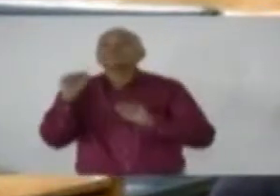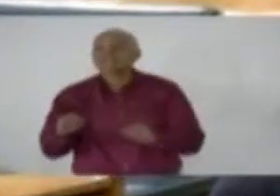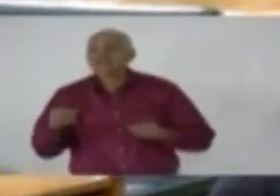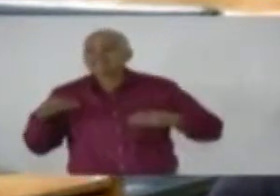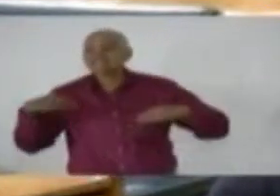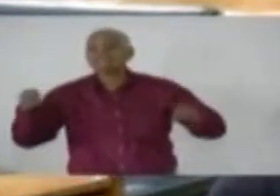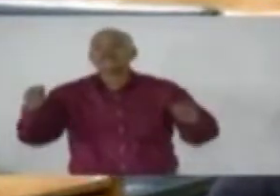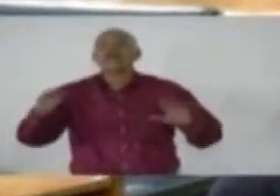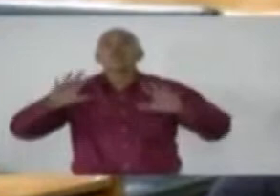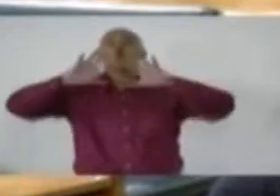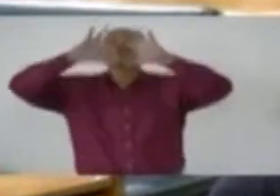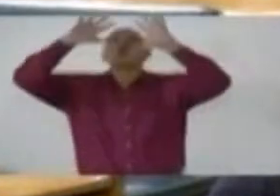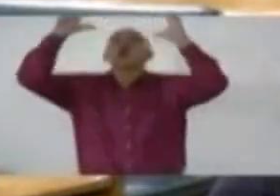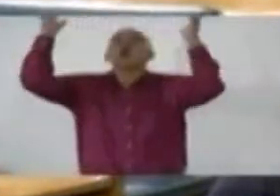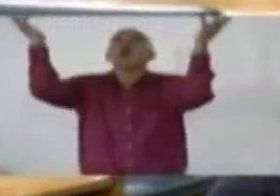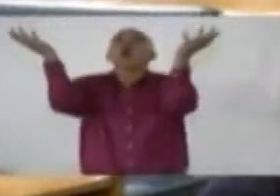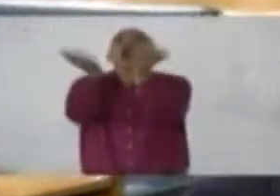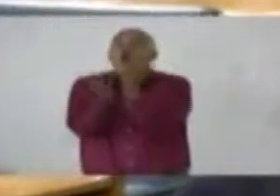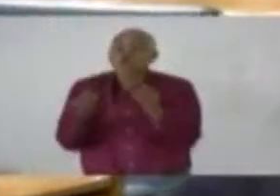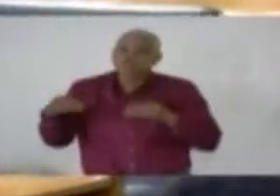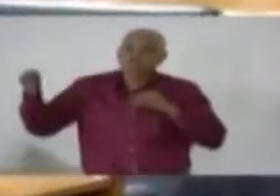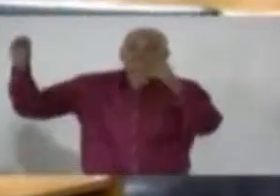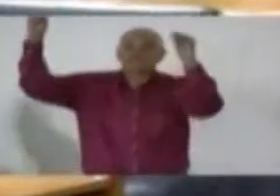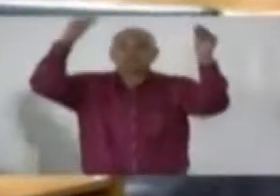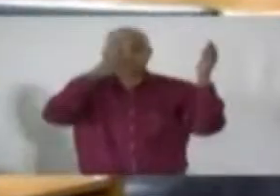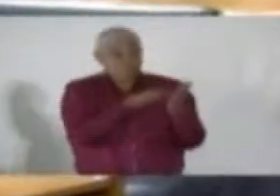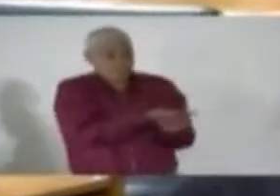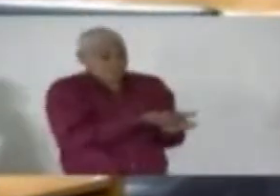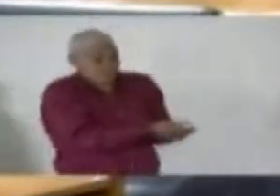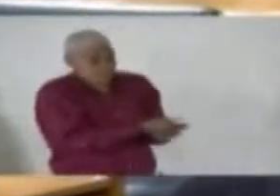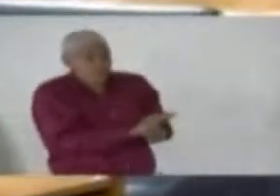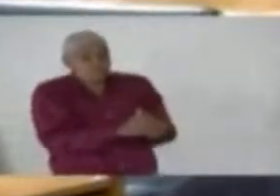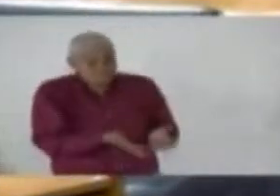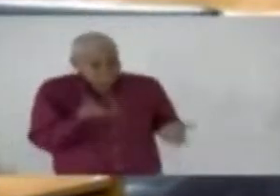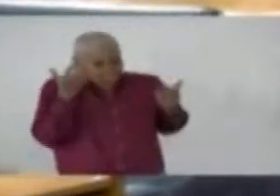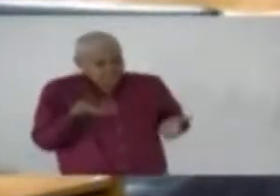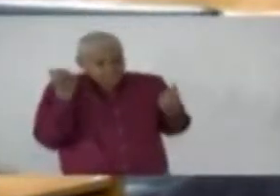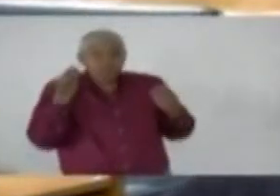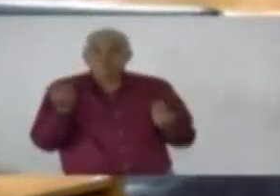sell around the world. And we must go and sell it.